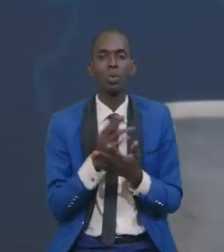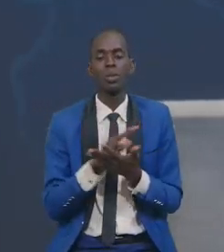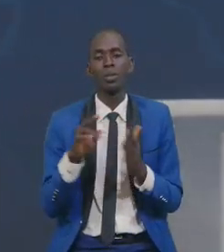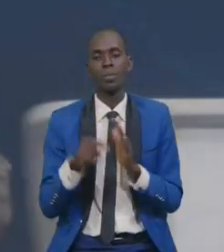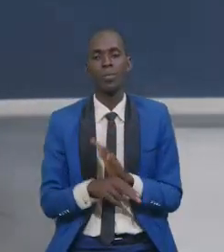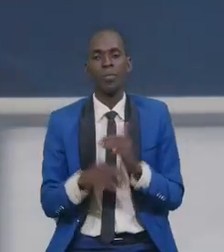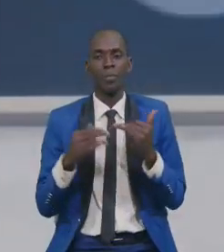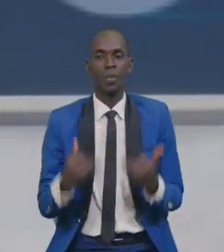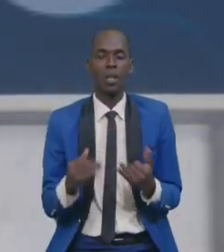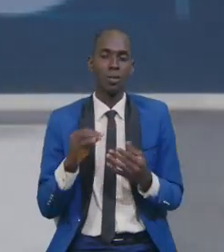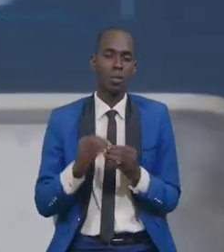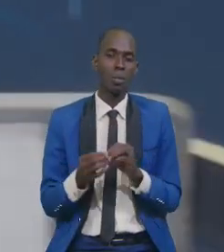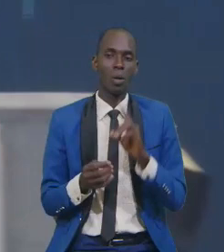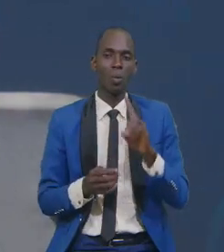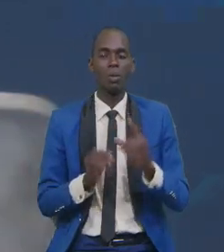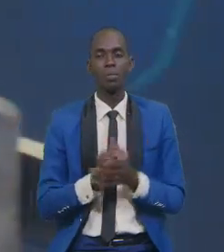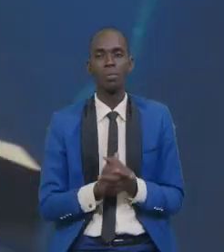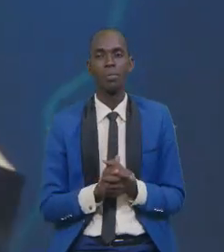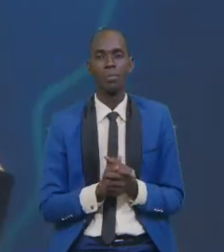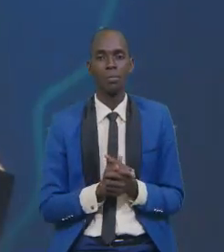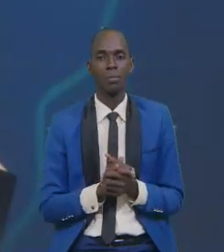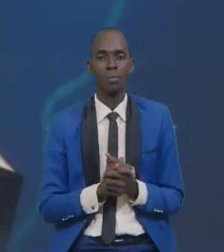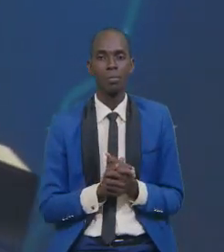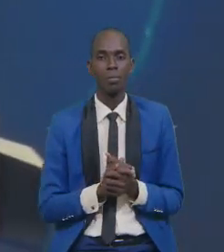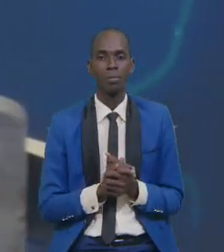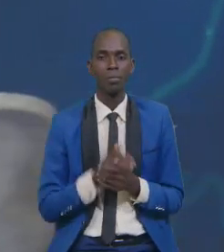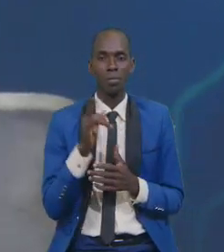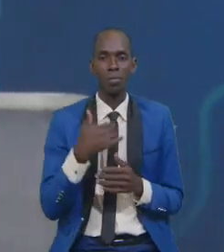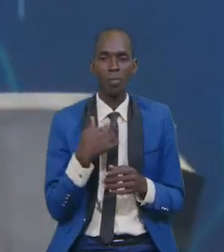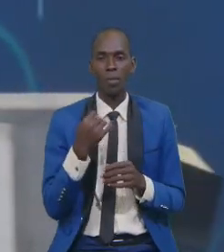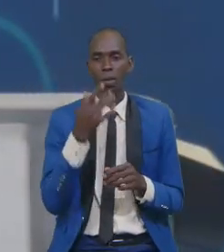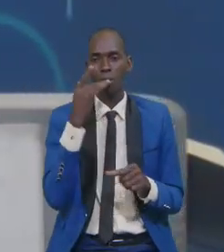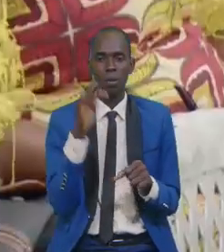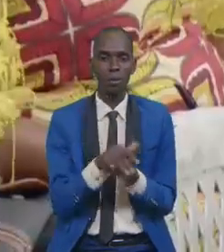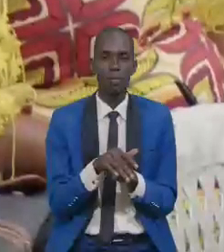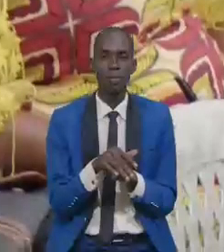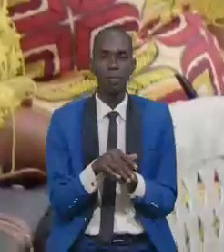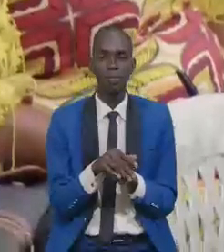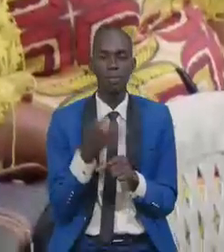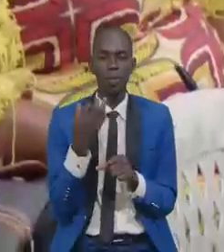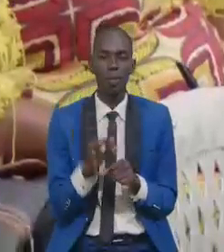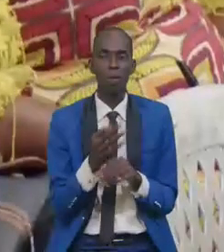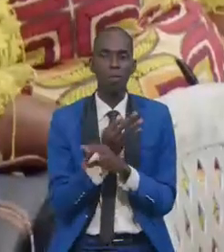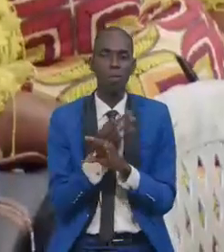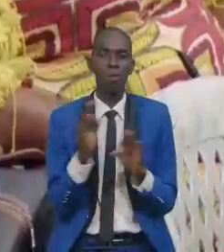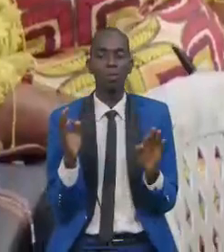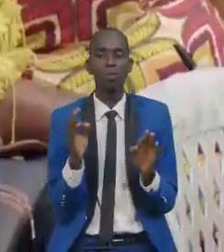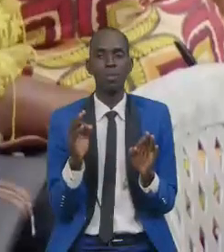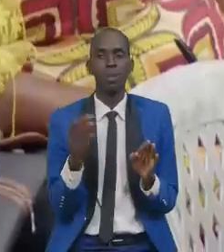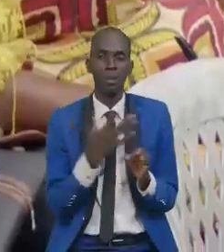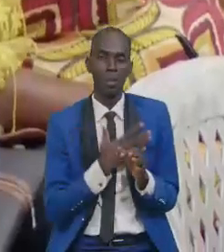number one. Number one, we have the promise of freedom